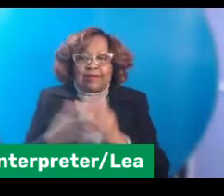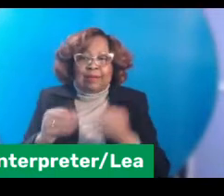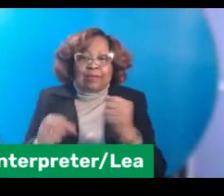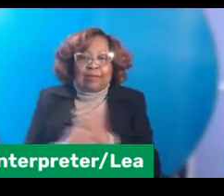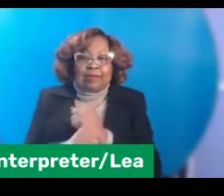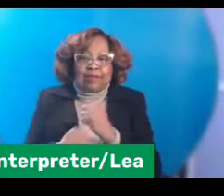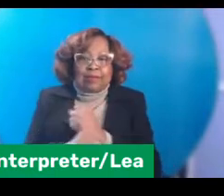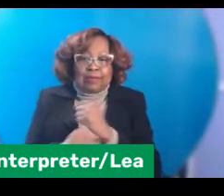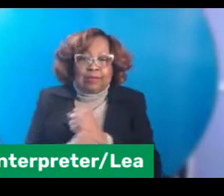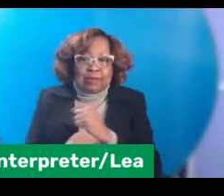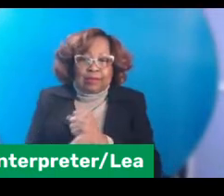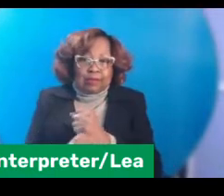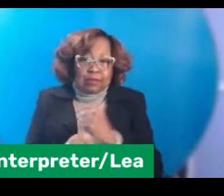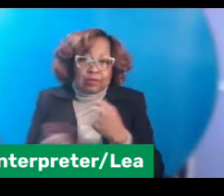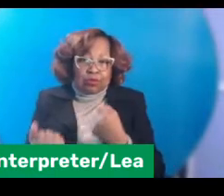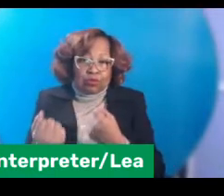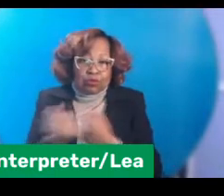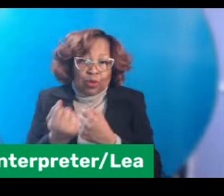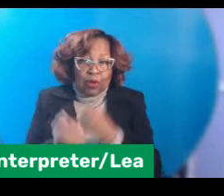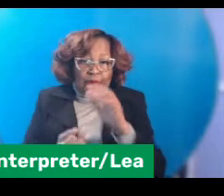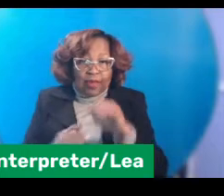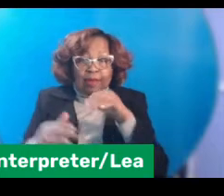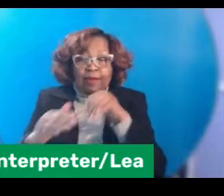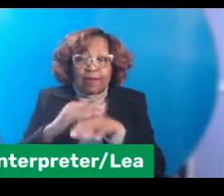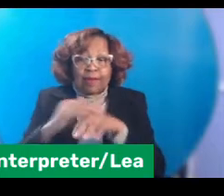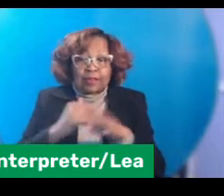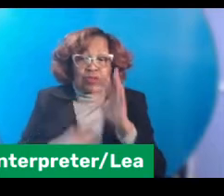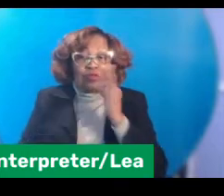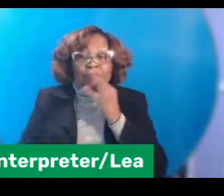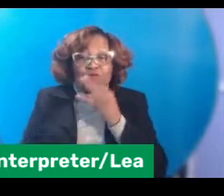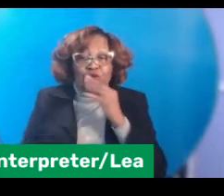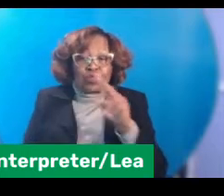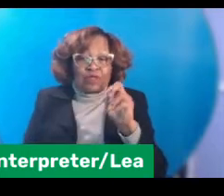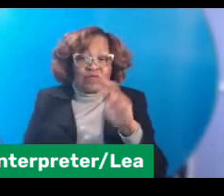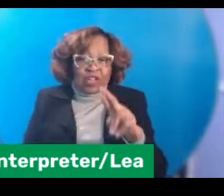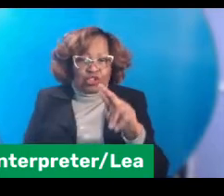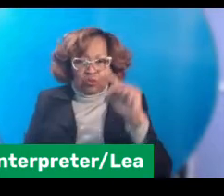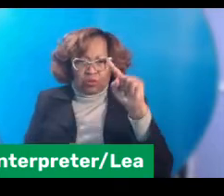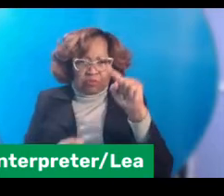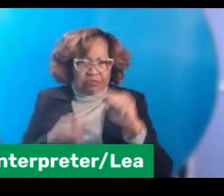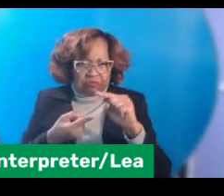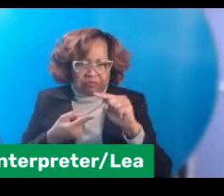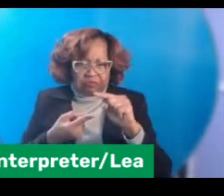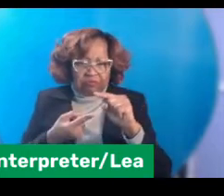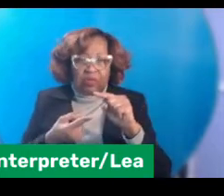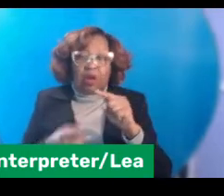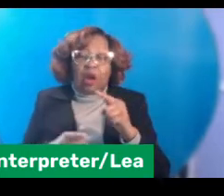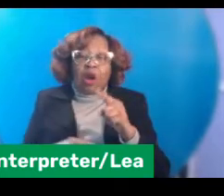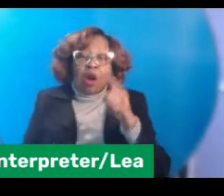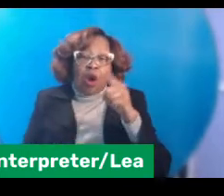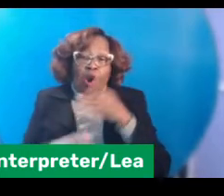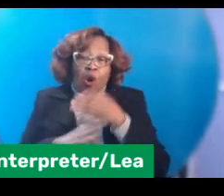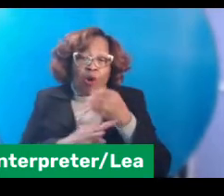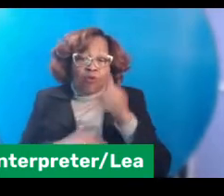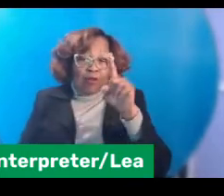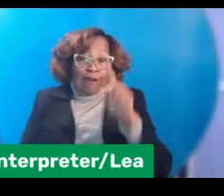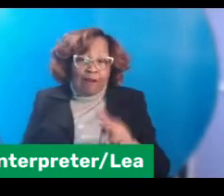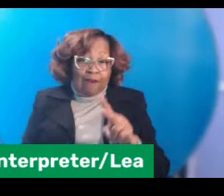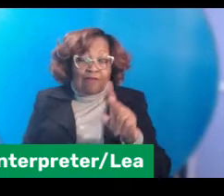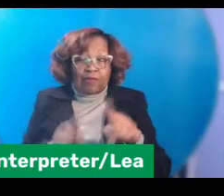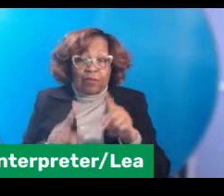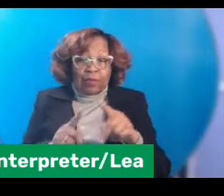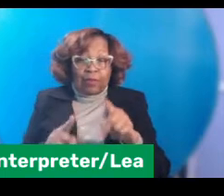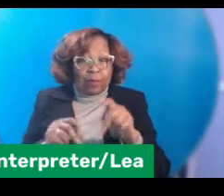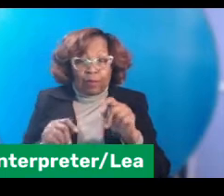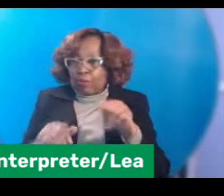issue. Access to fruits and vegetables is very low, with just over half of Austin residents being able to access